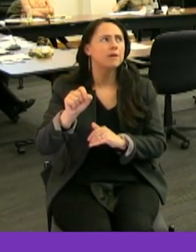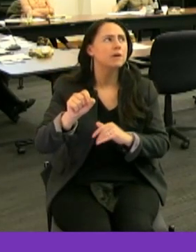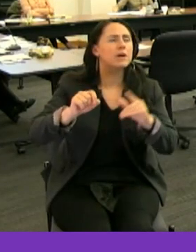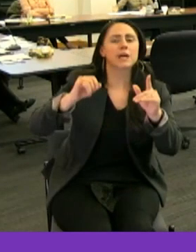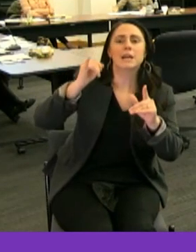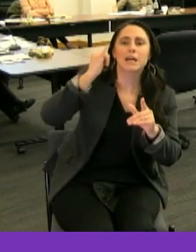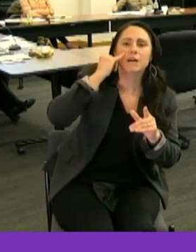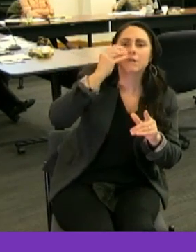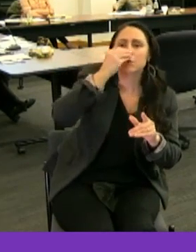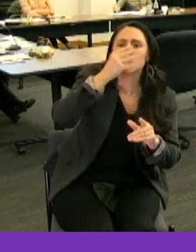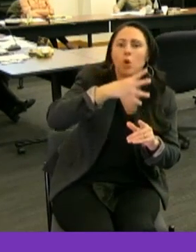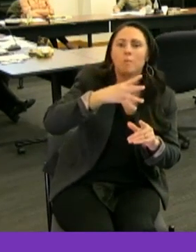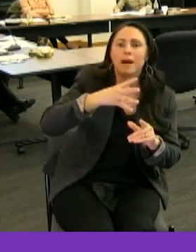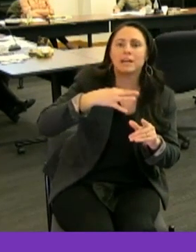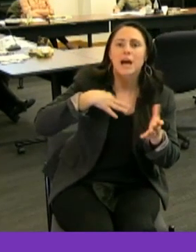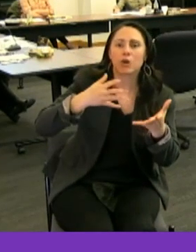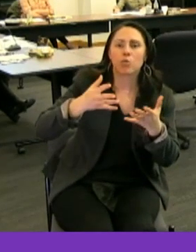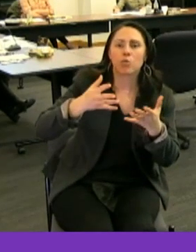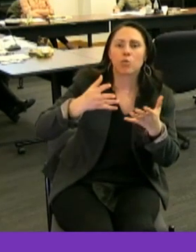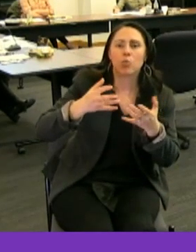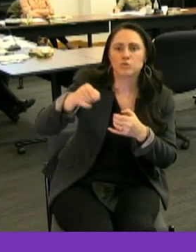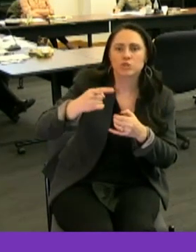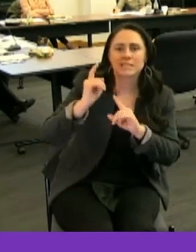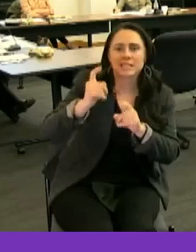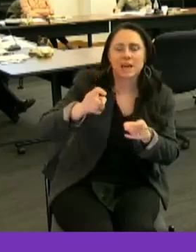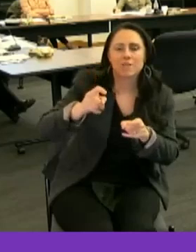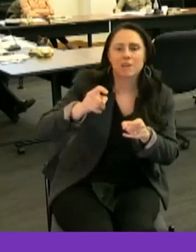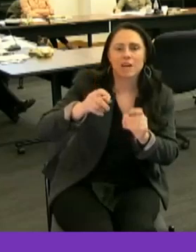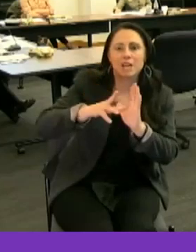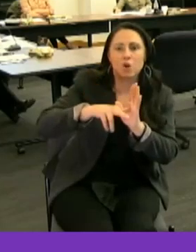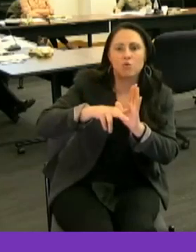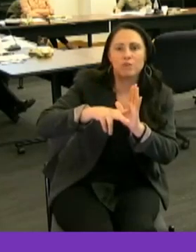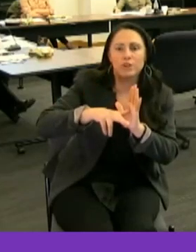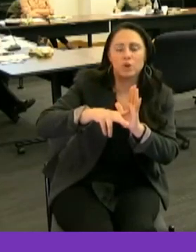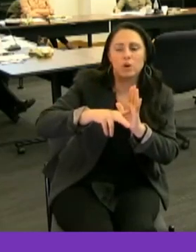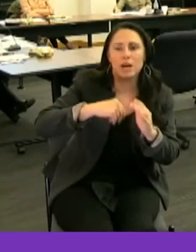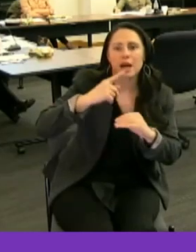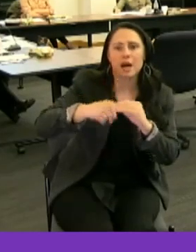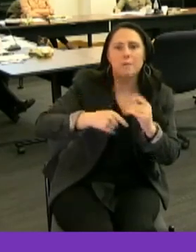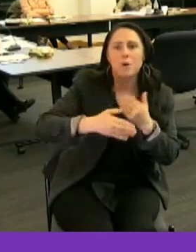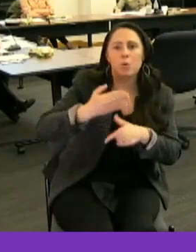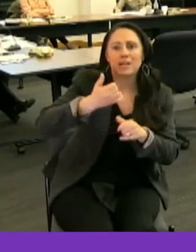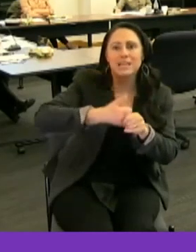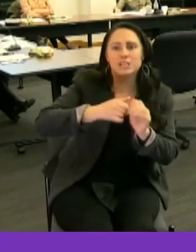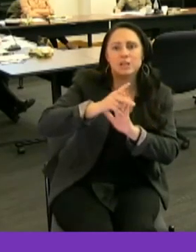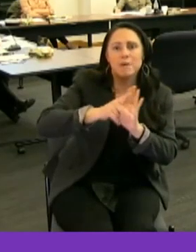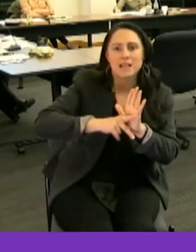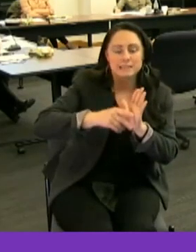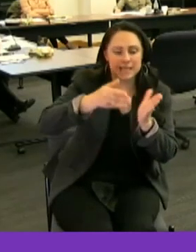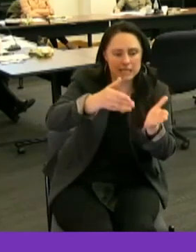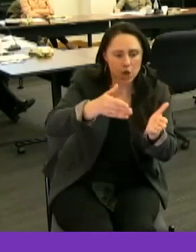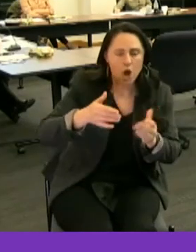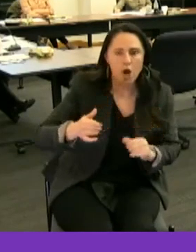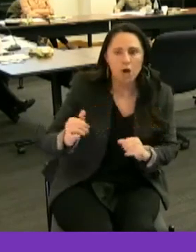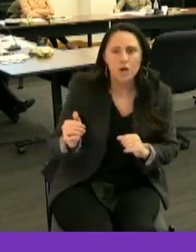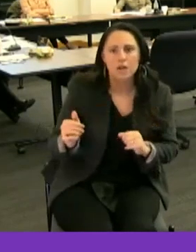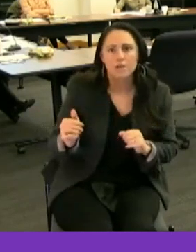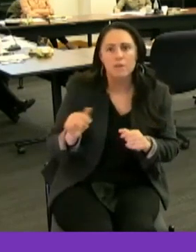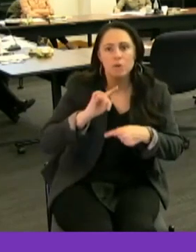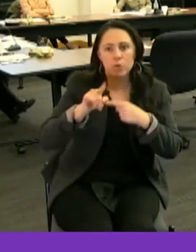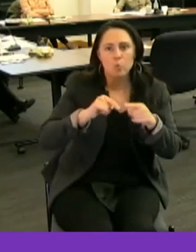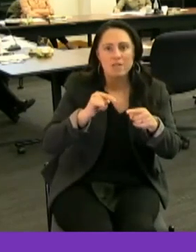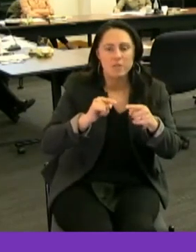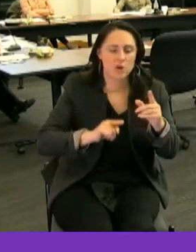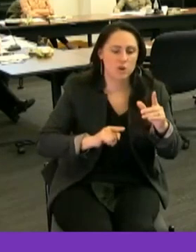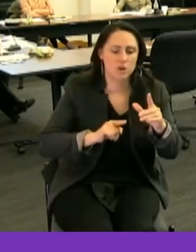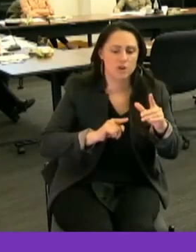If you don't mind, I wanted to just give an overview of what each of the policies are when they're